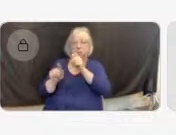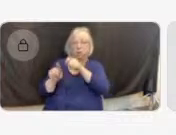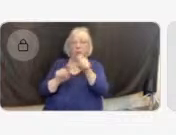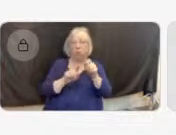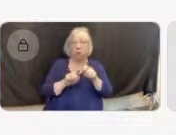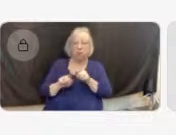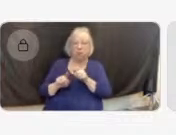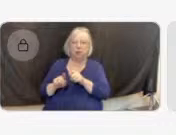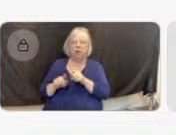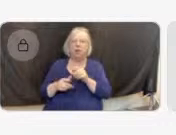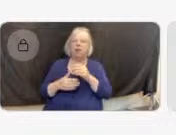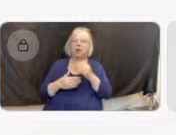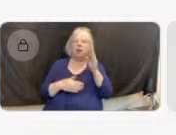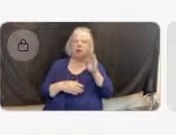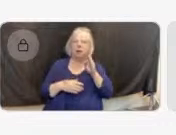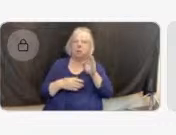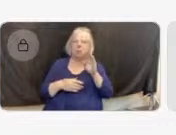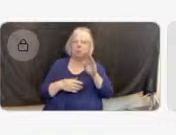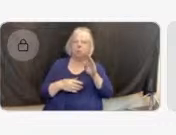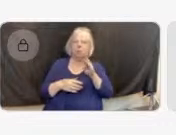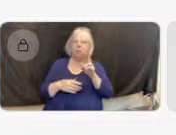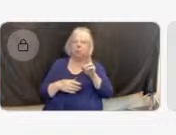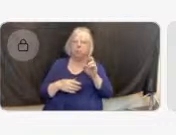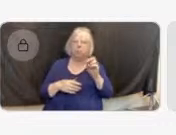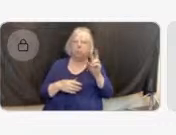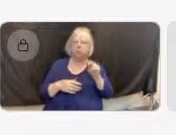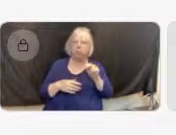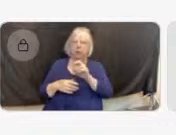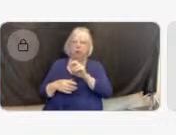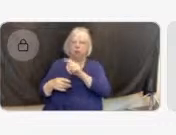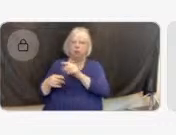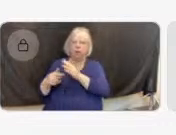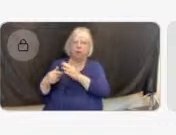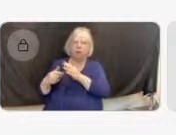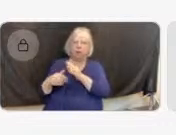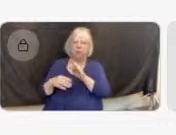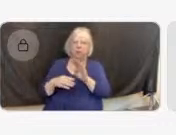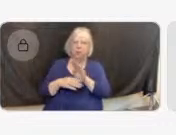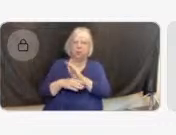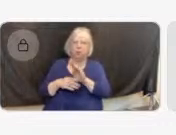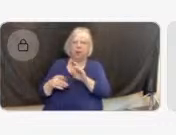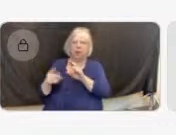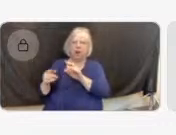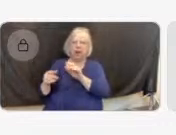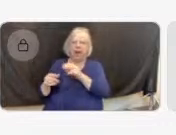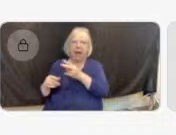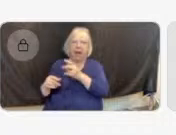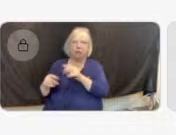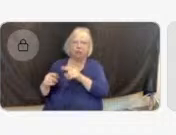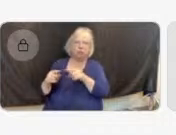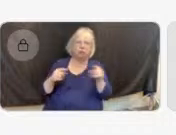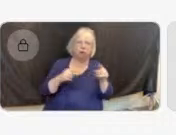Brown Street between Asher and Roosevelt was the main prostitution stroll in the city when we moved over there.